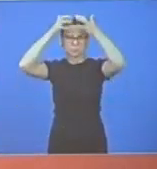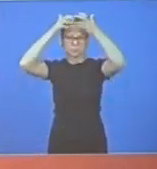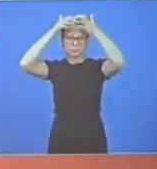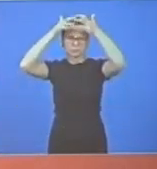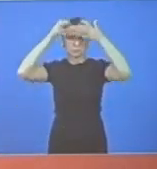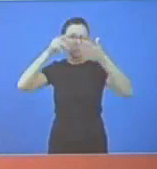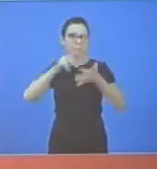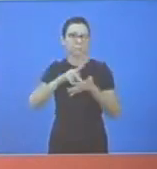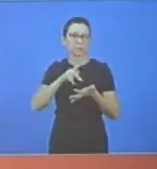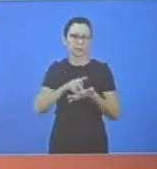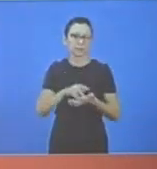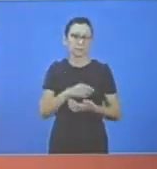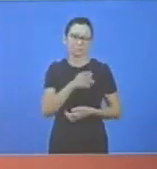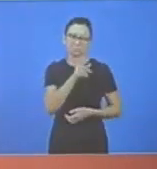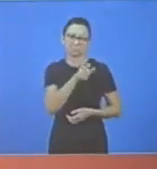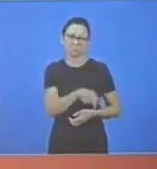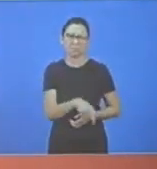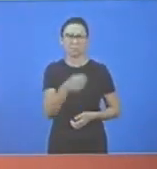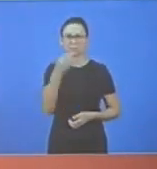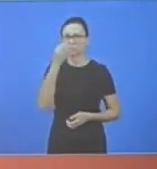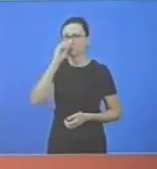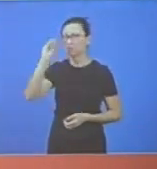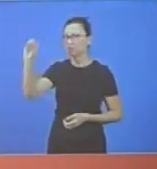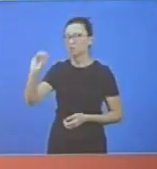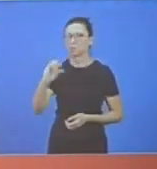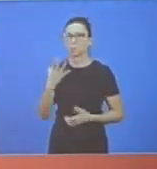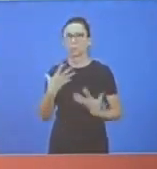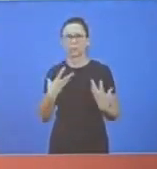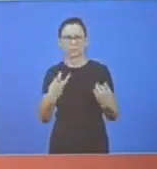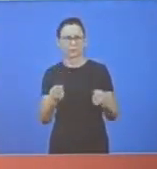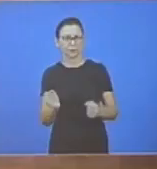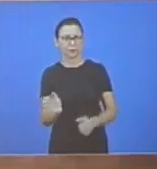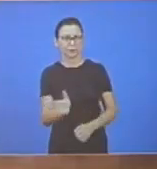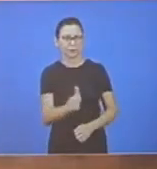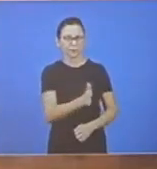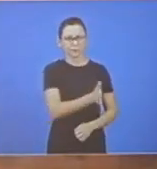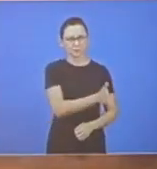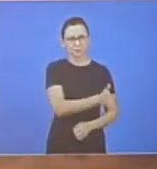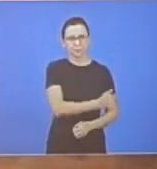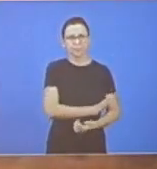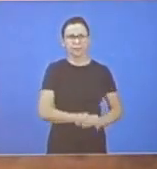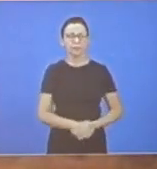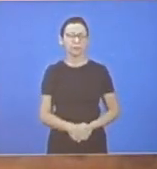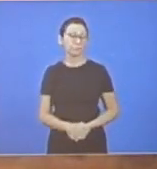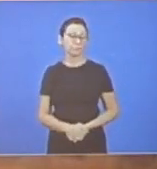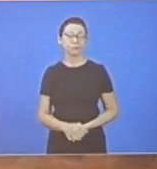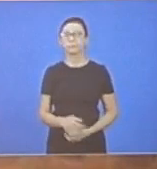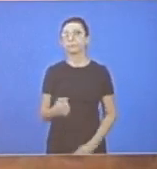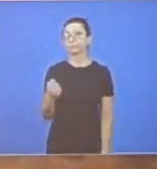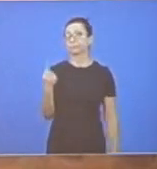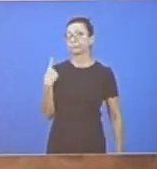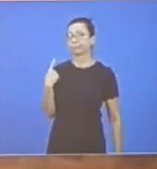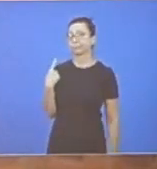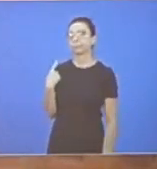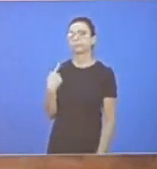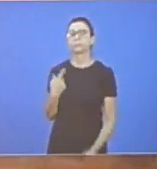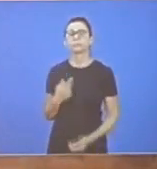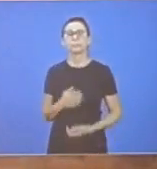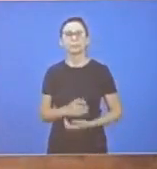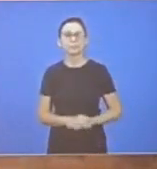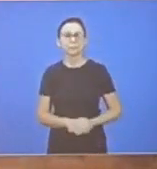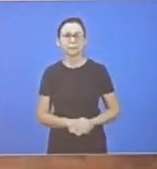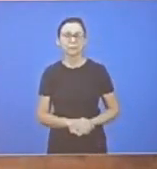man the intelligence and the capability to answer properly.